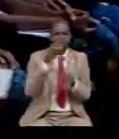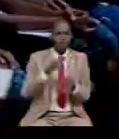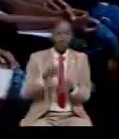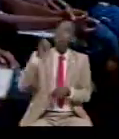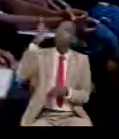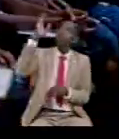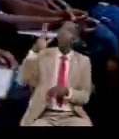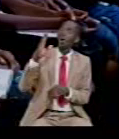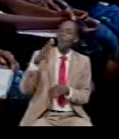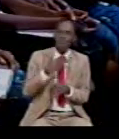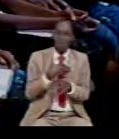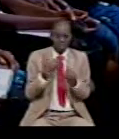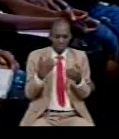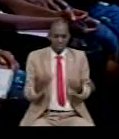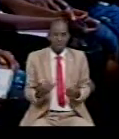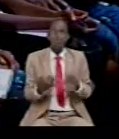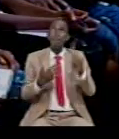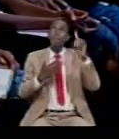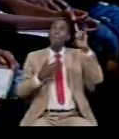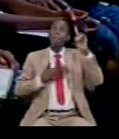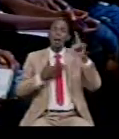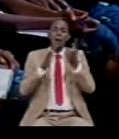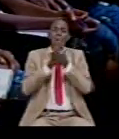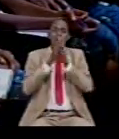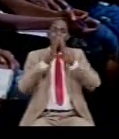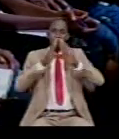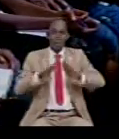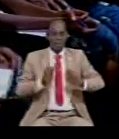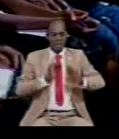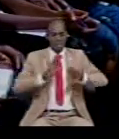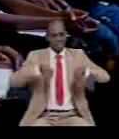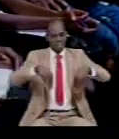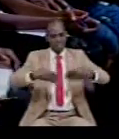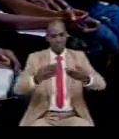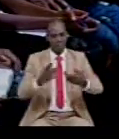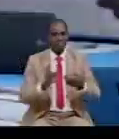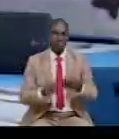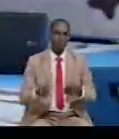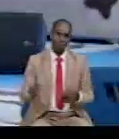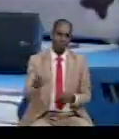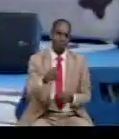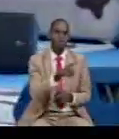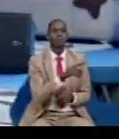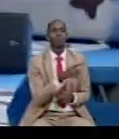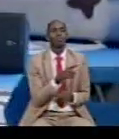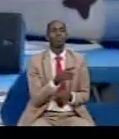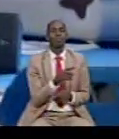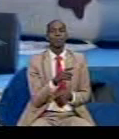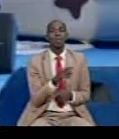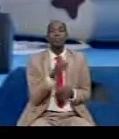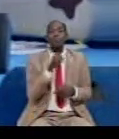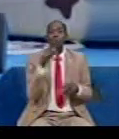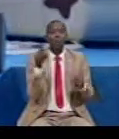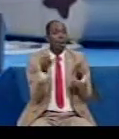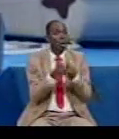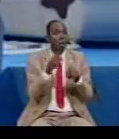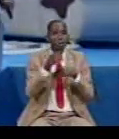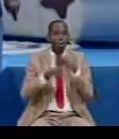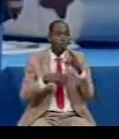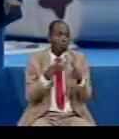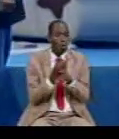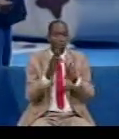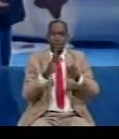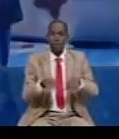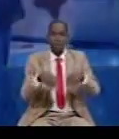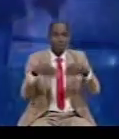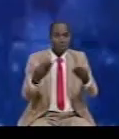my peace I leave with you. My peace give I unto you. Not as the world